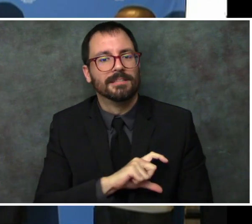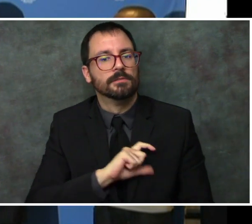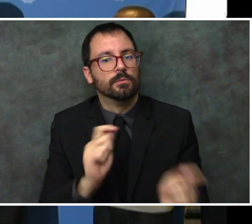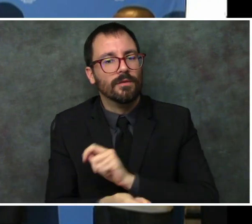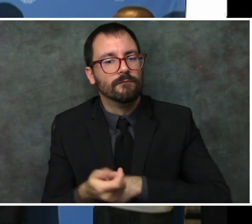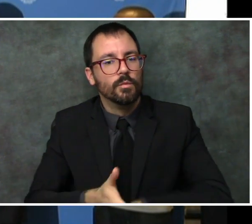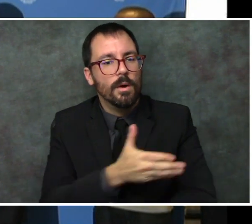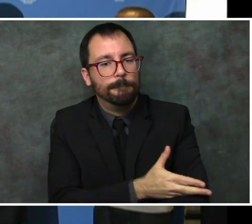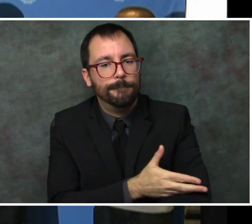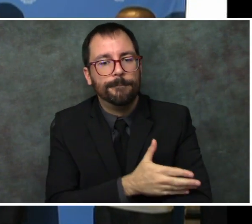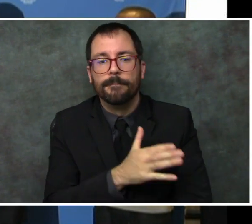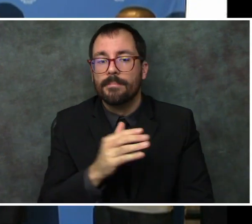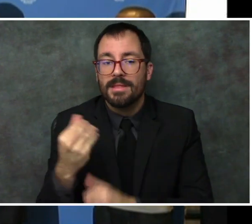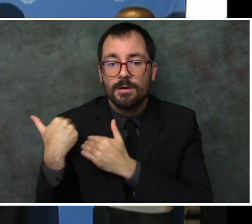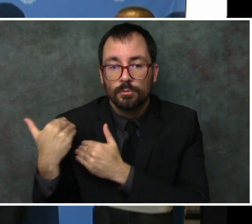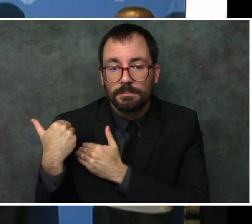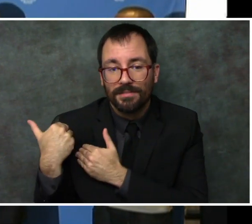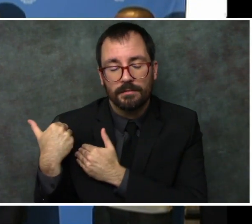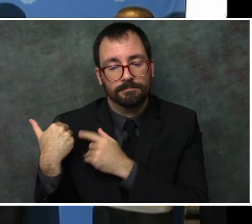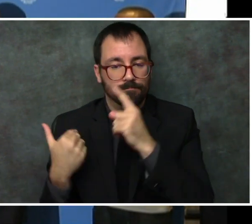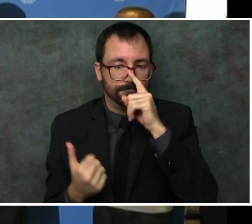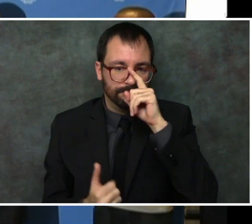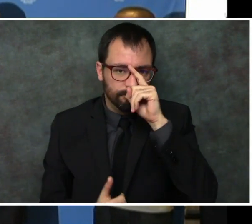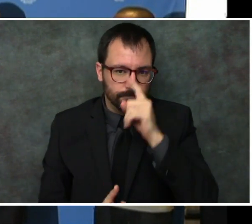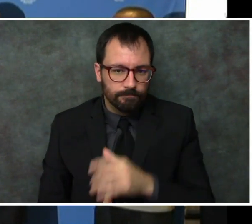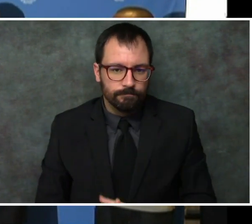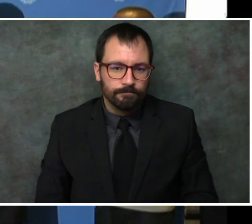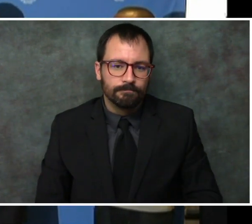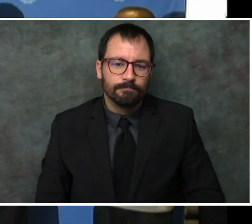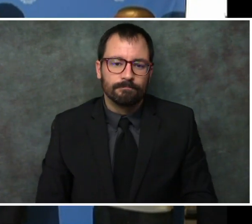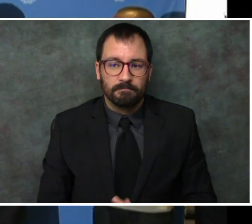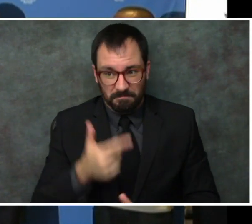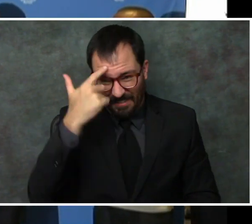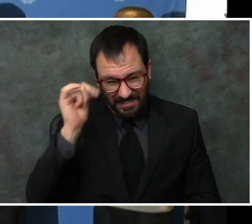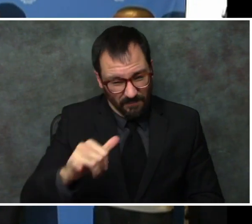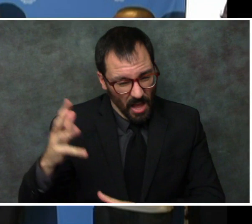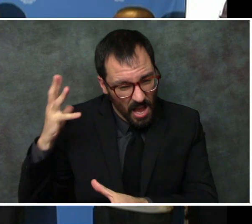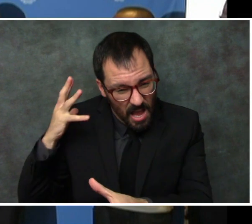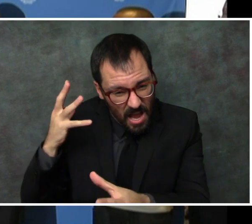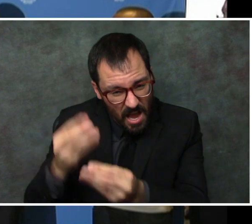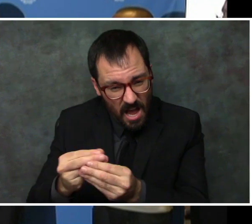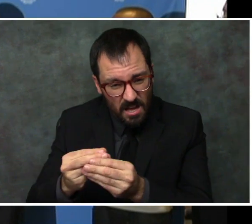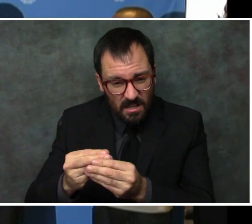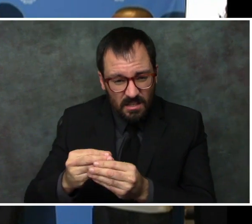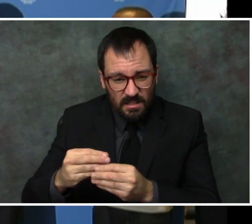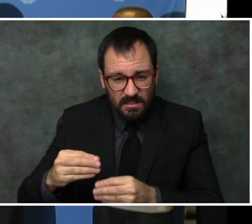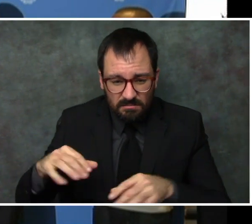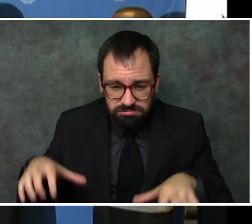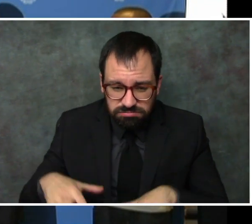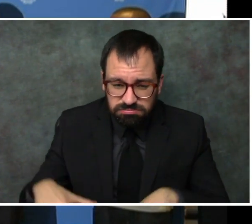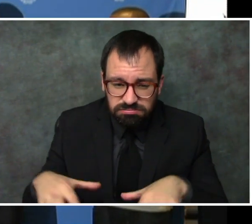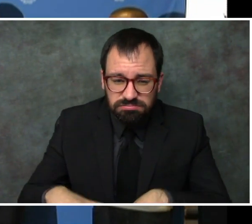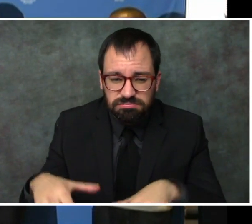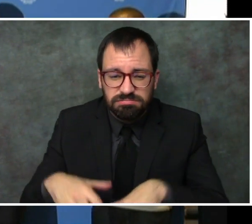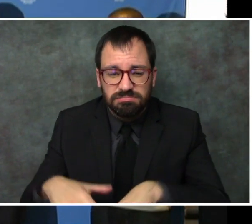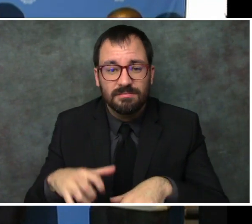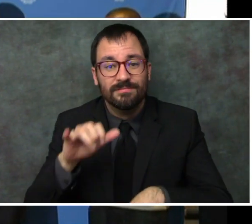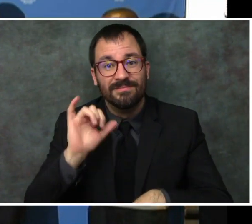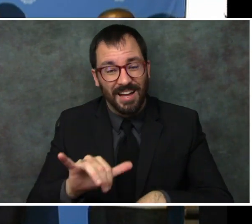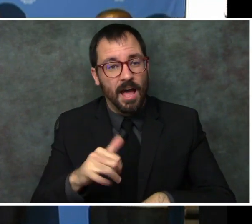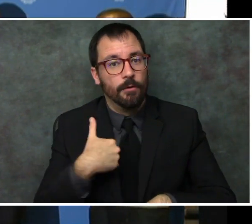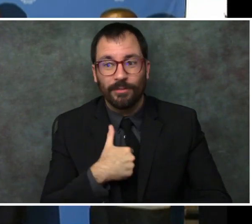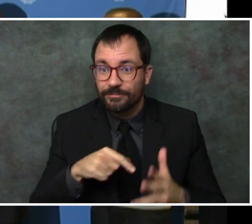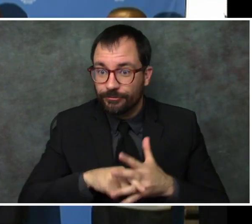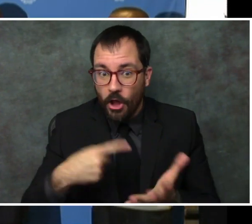work, we had a very solid foundation to build upon. And really, that work has allowed us